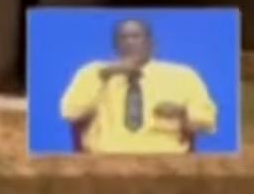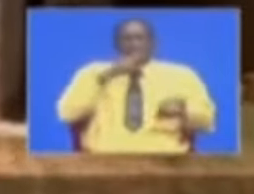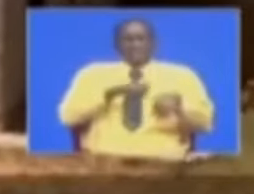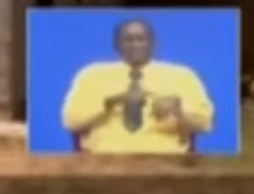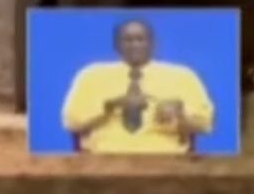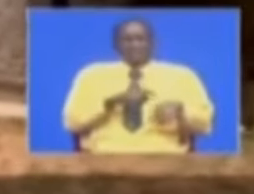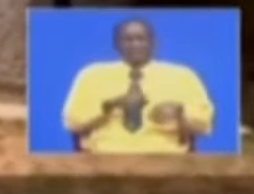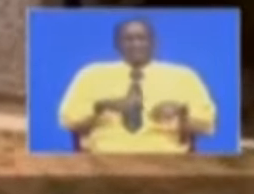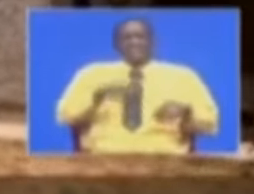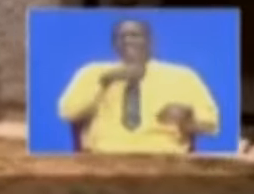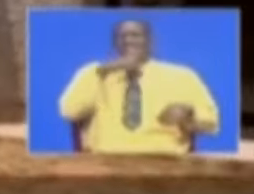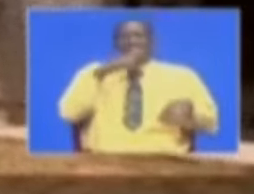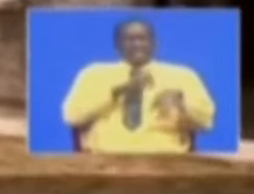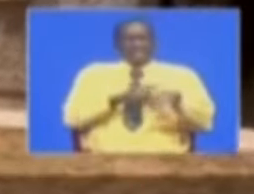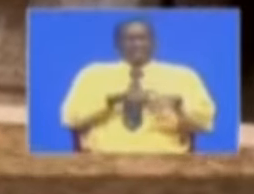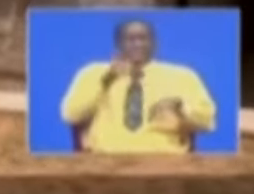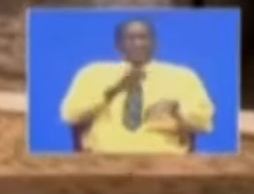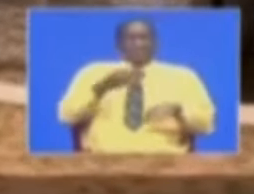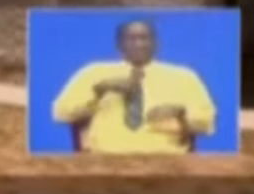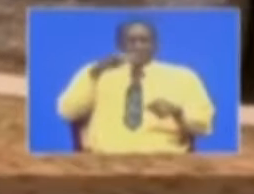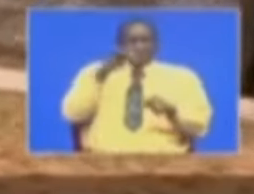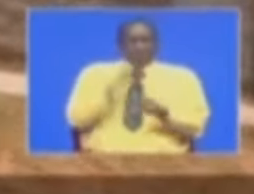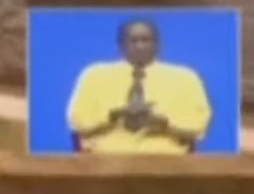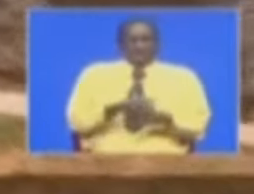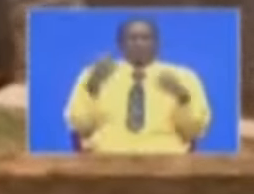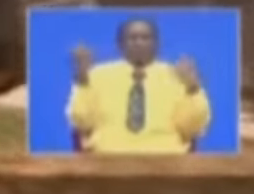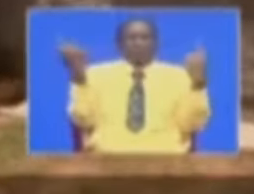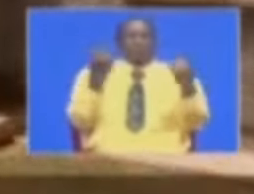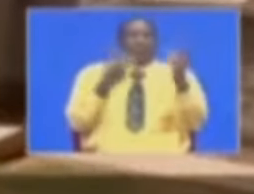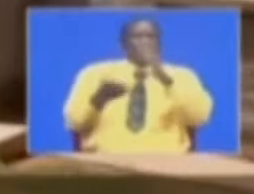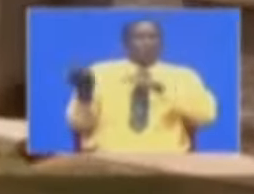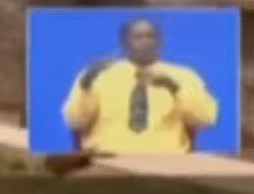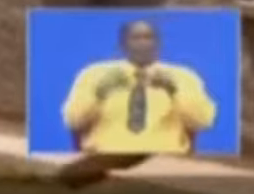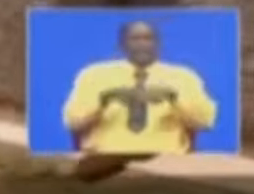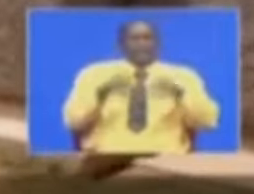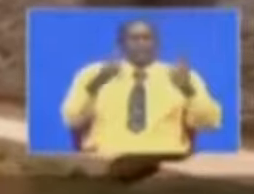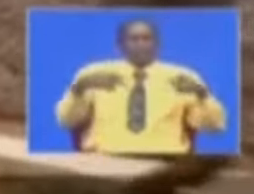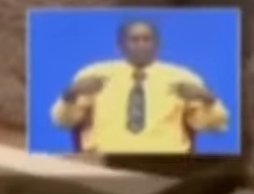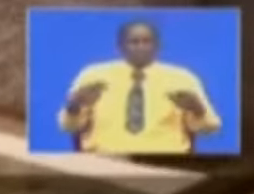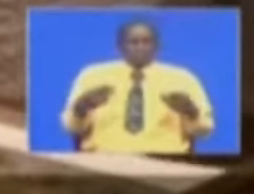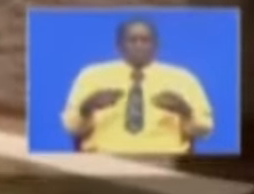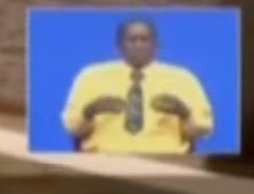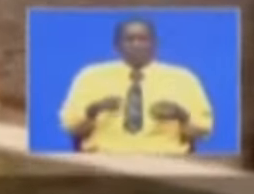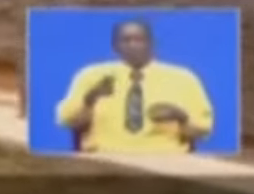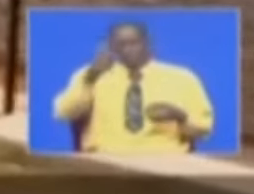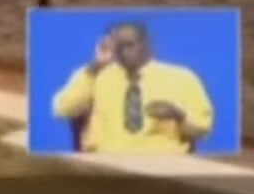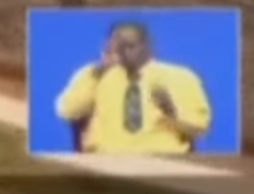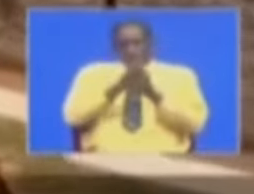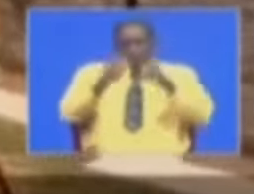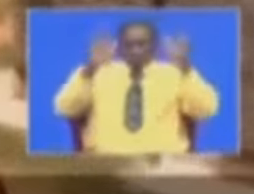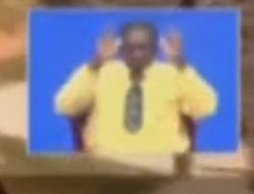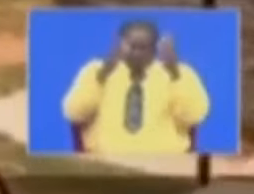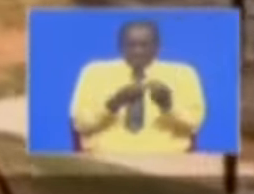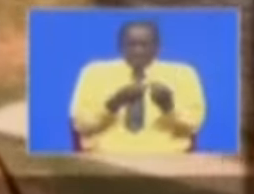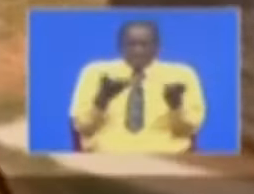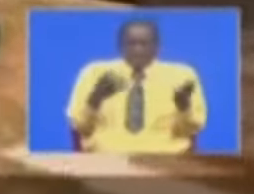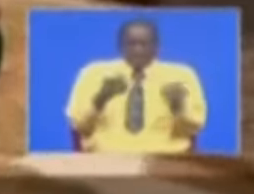kwa sababu mimi nilikuwa ni nafuga mbeleni kama wafugaji tu wa kawaida, mbuzi na ngombe kwa wingi pamoja na